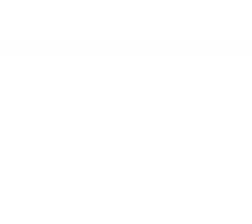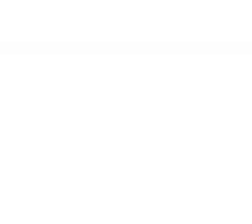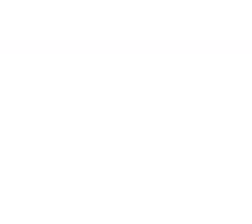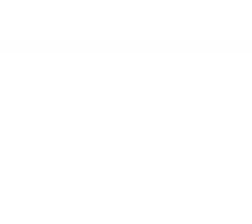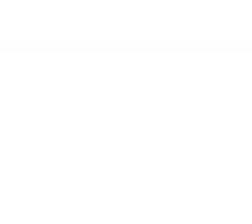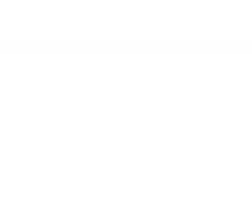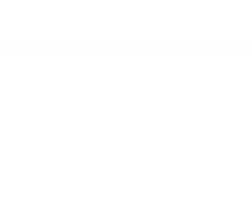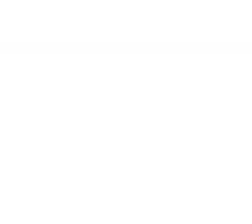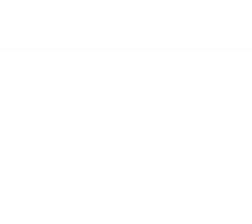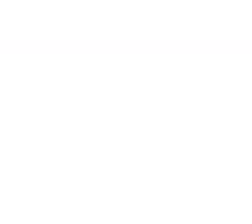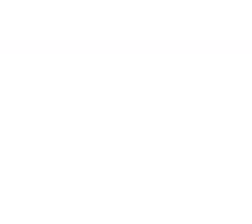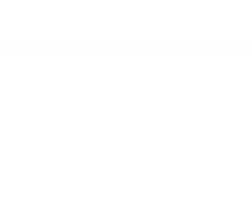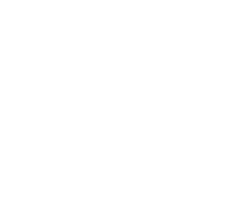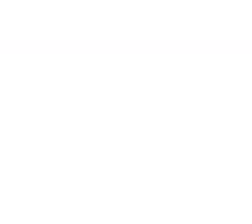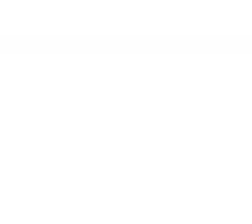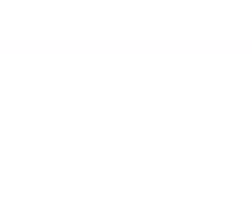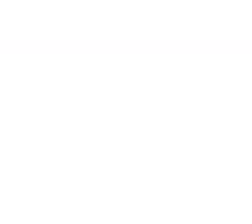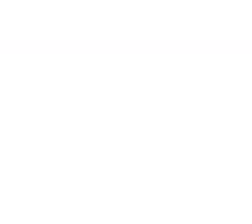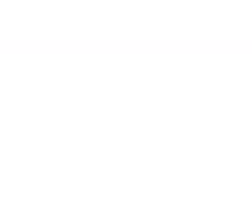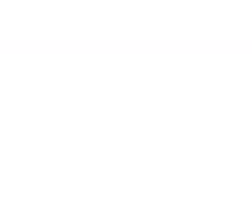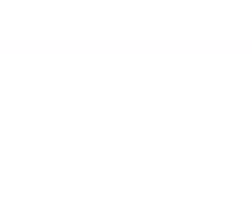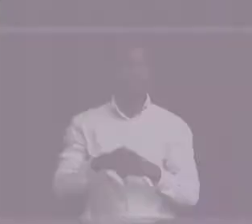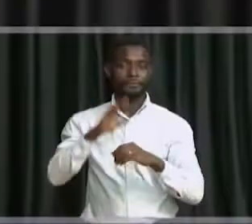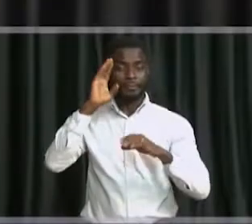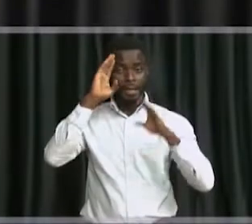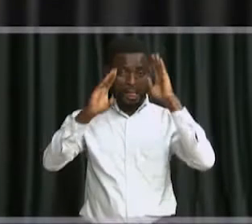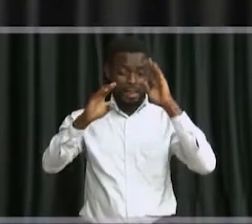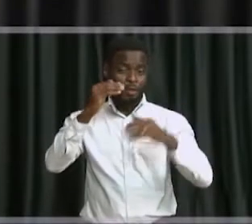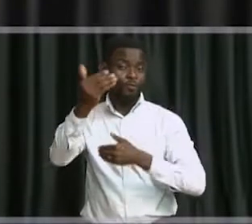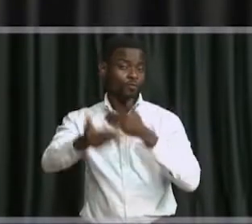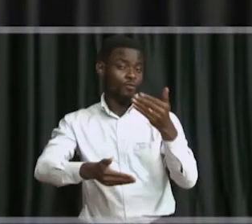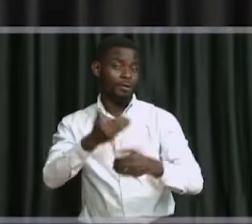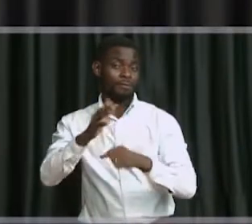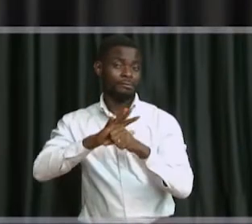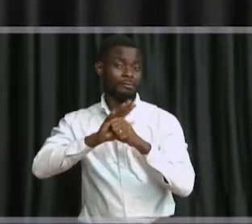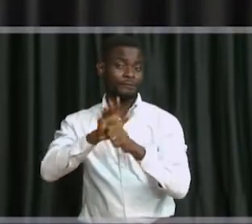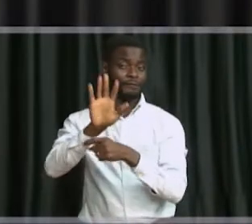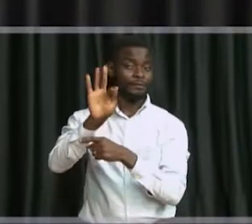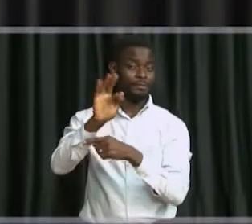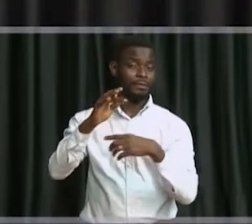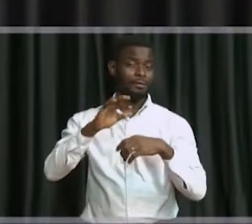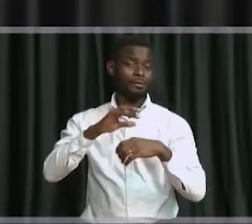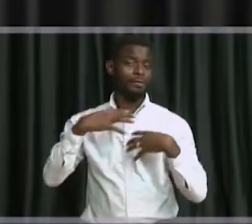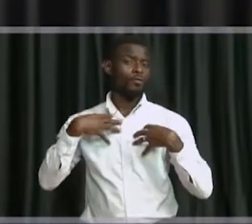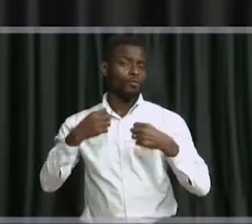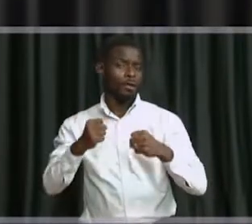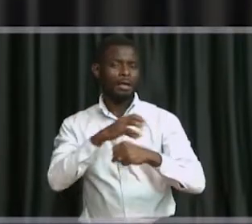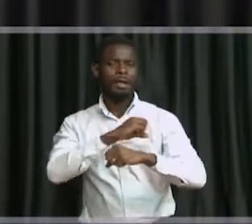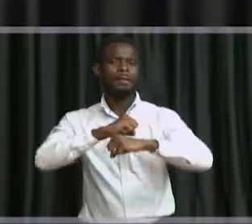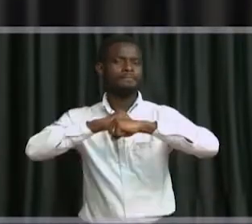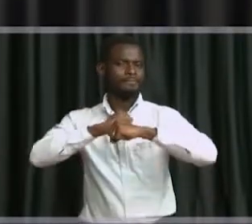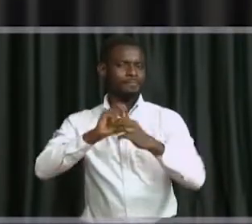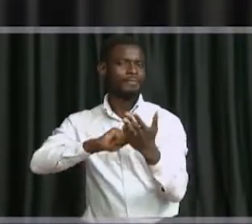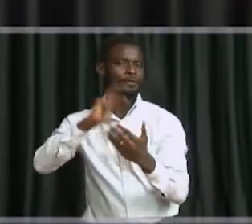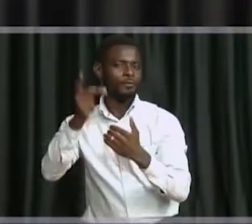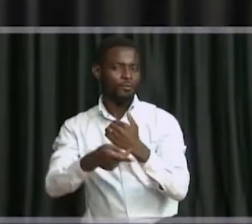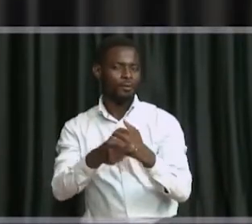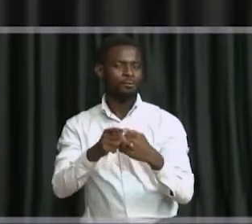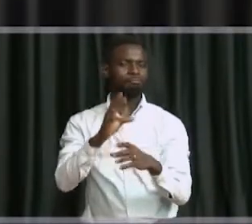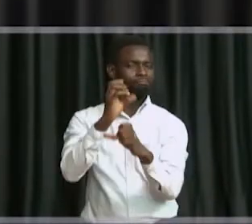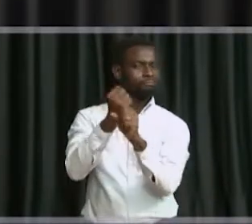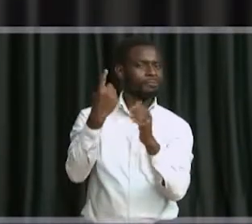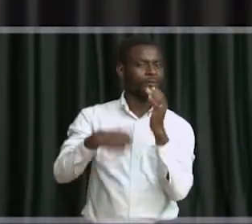CredCred